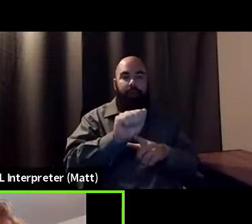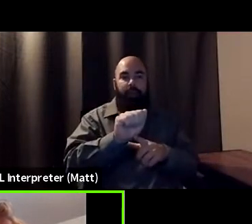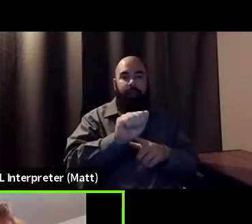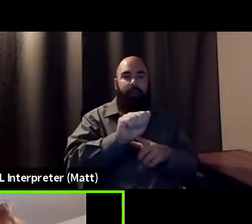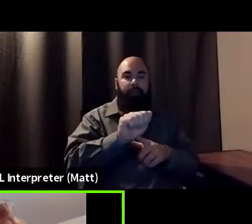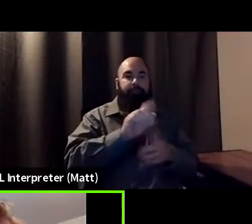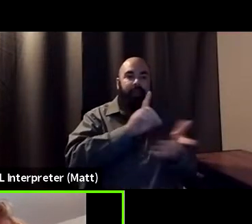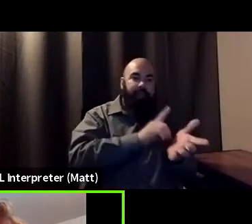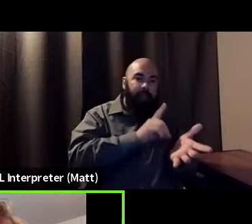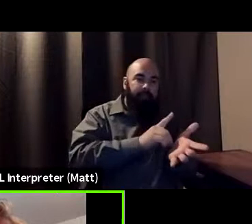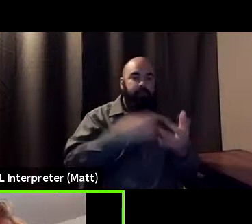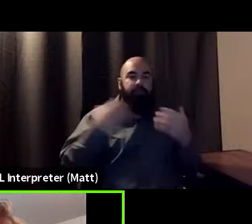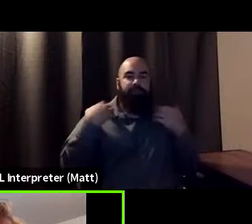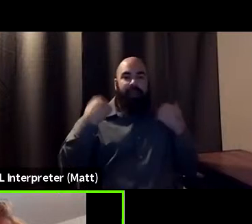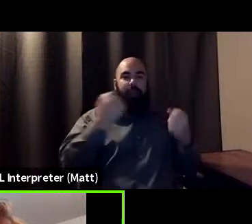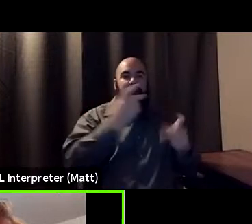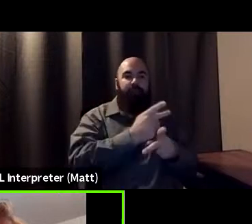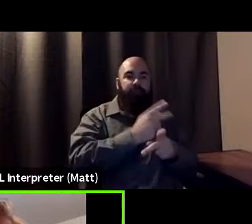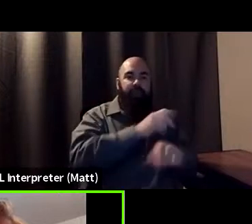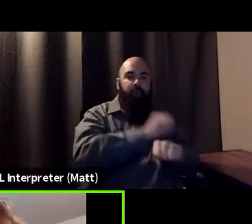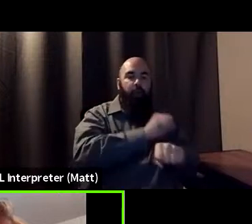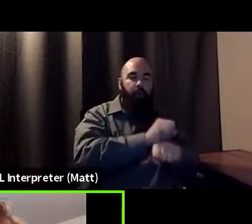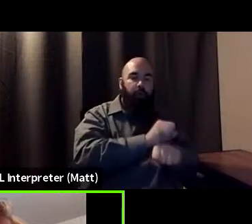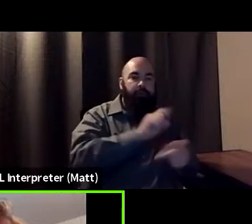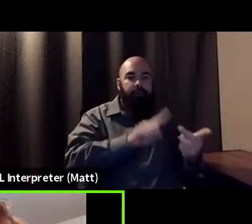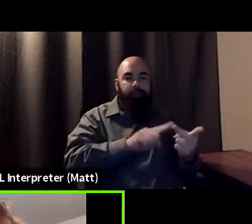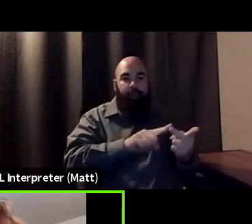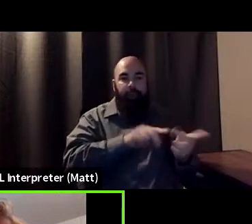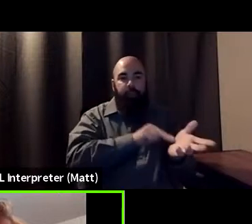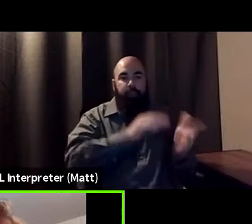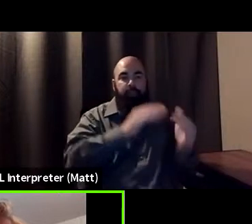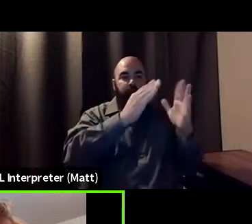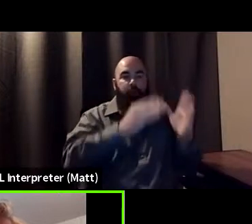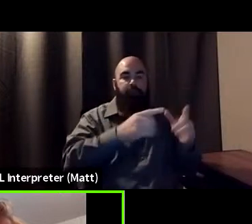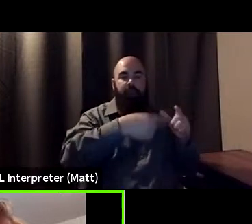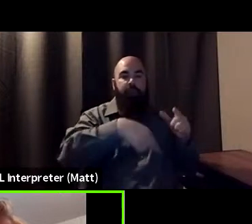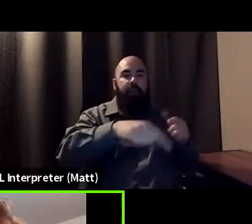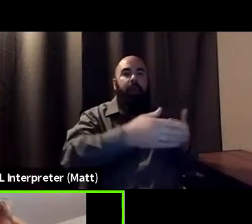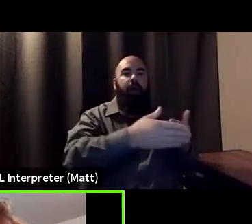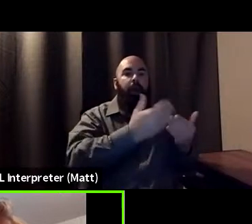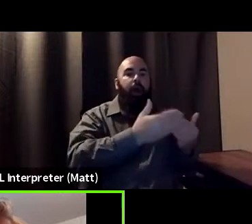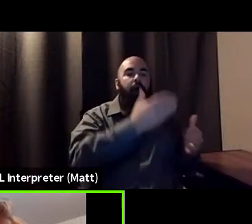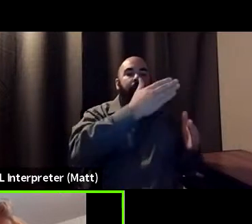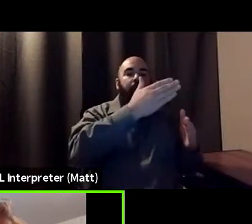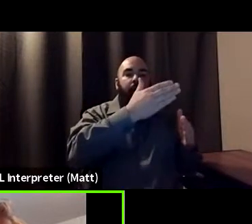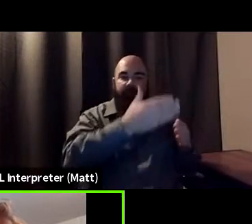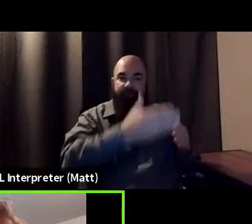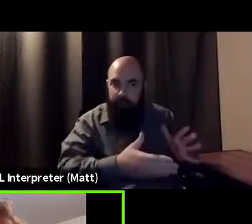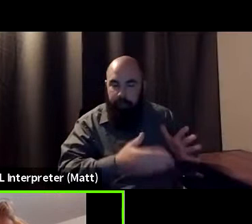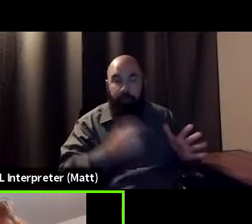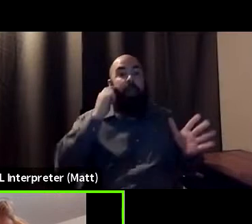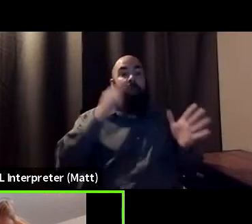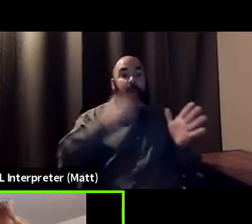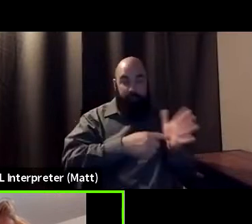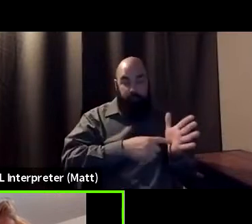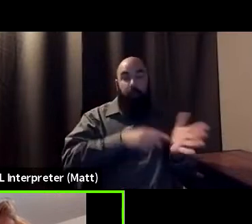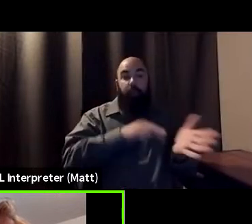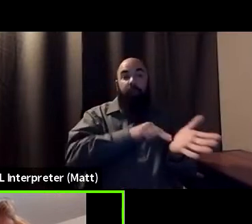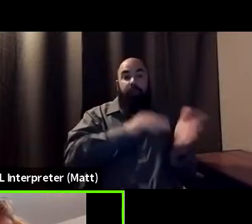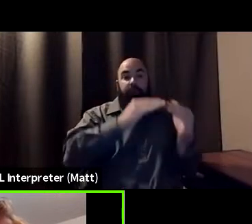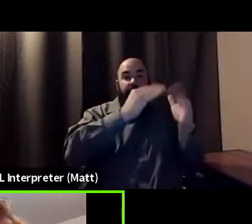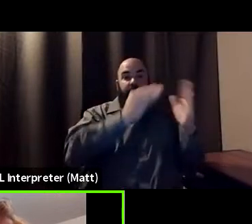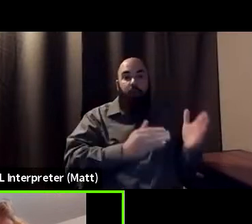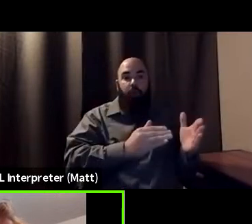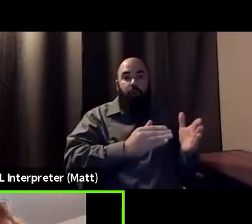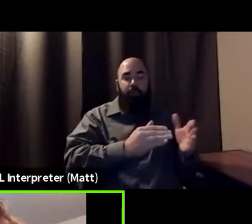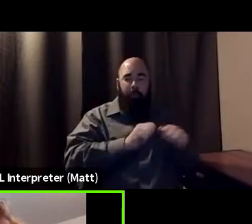home. And as Jason alluded to, we've done a really good job getting those taken care of. And we've seen the results that our nursing home outbreaks are pretty much